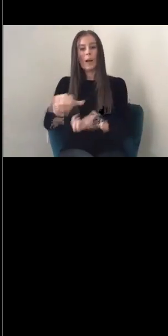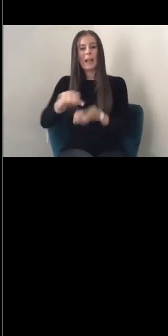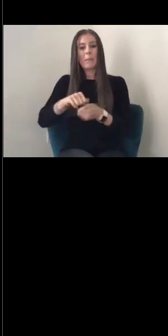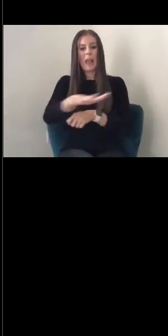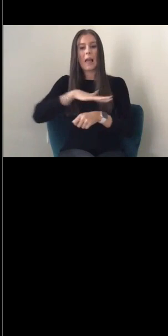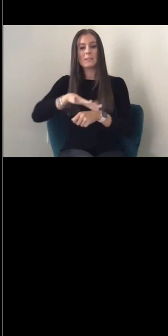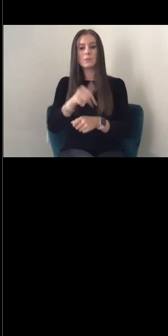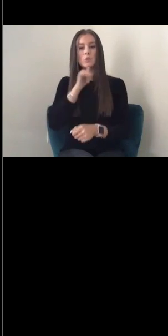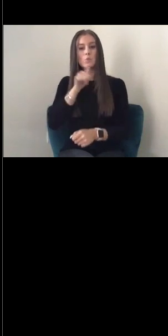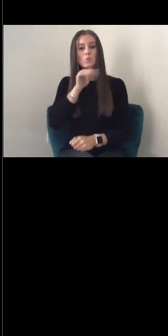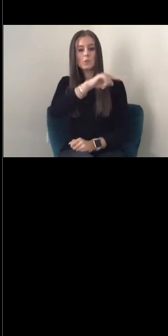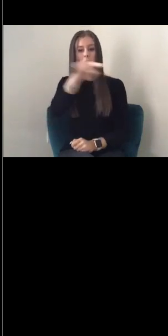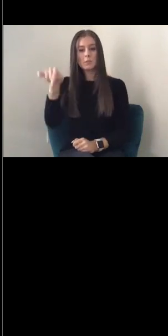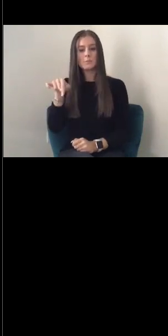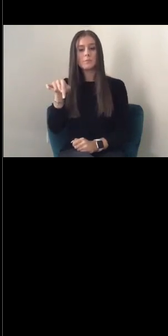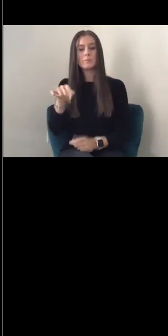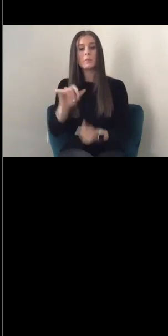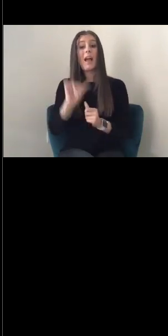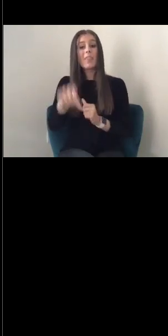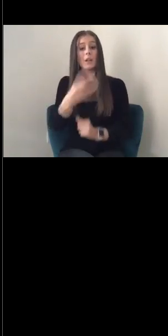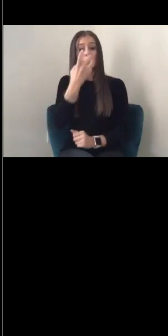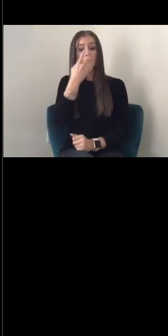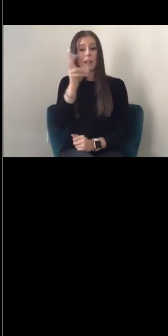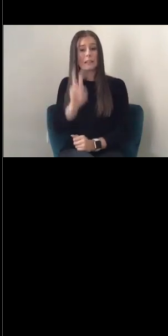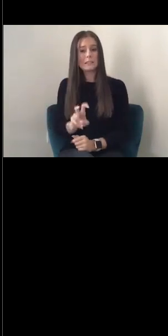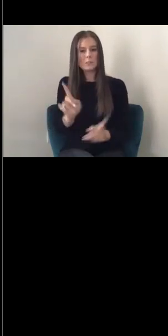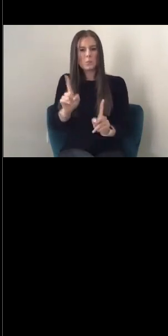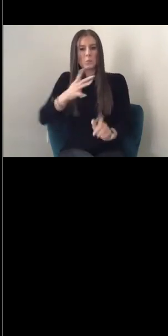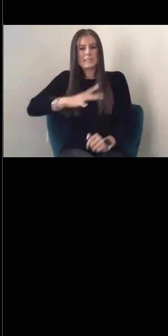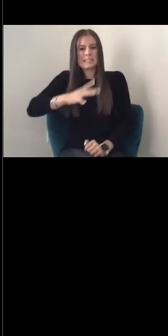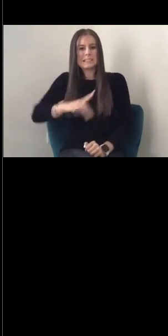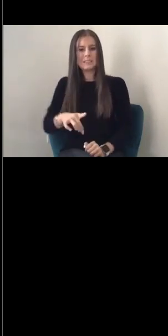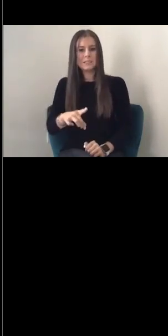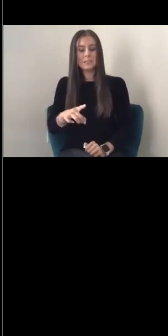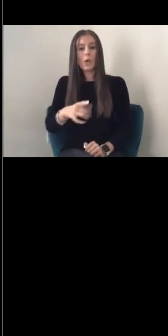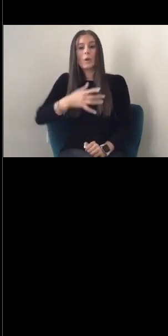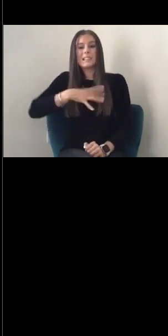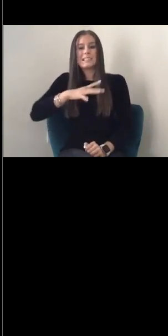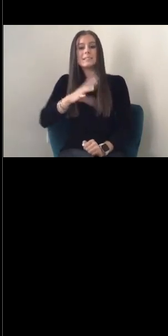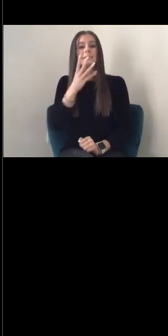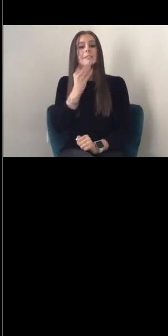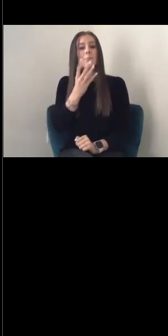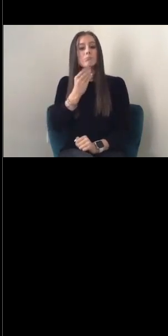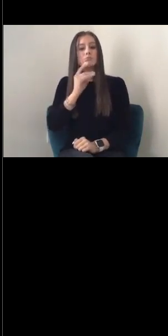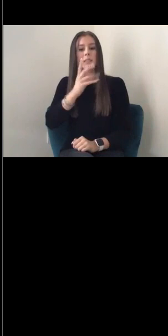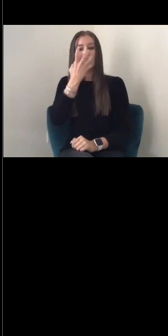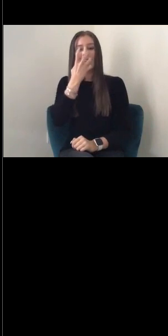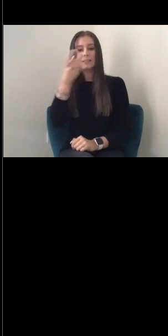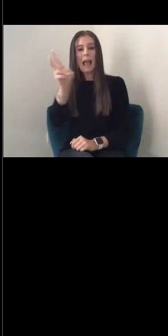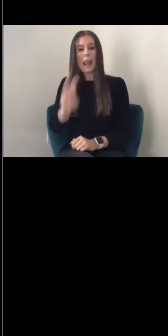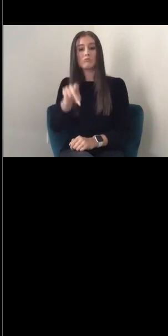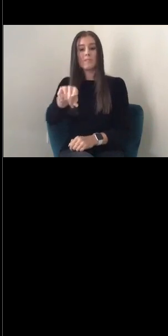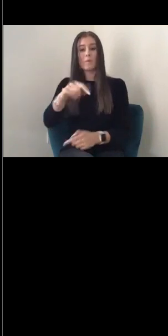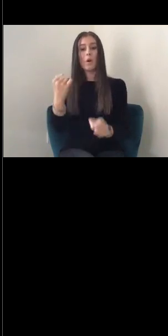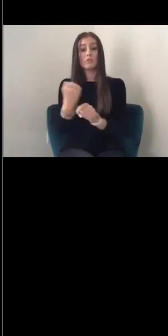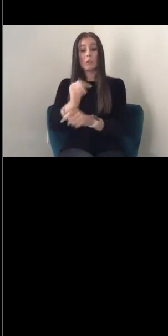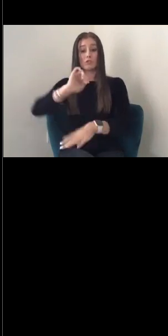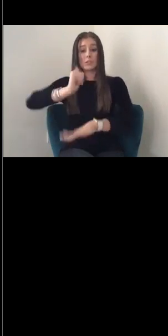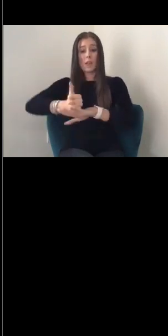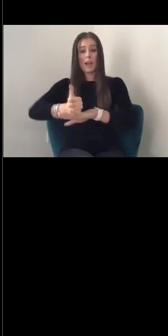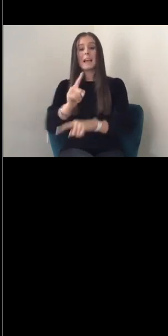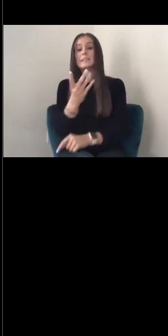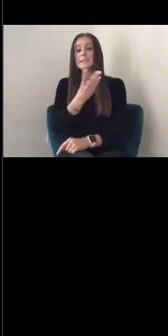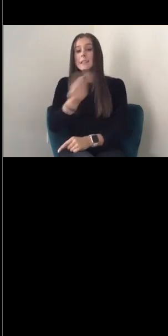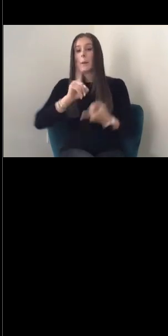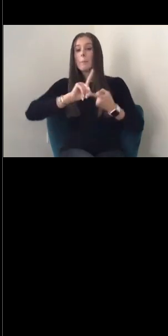With regards to utility proposals in this area, to supply temporary utilities to the construction site and permanent supply